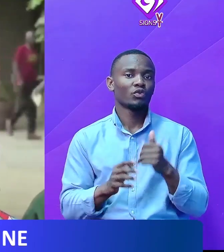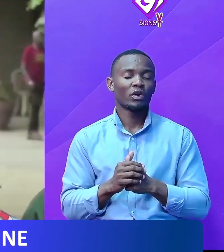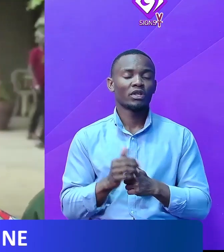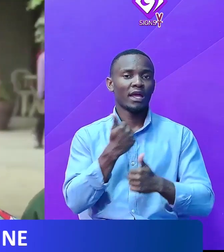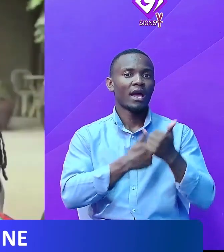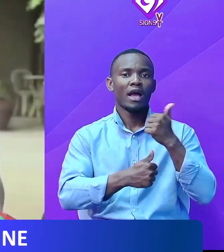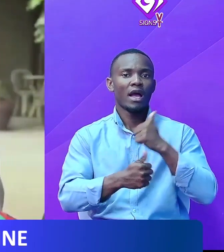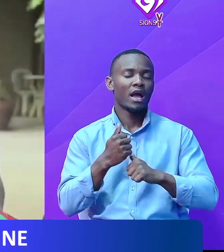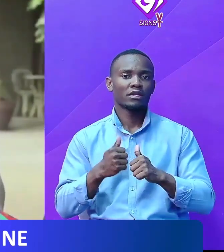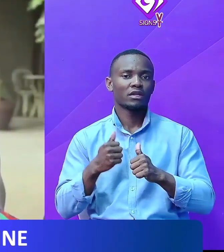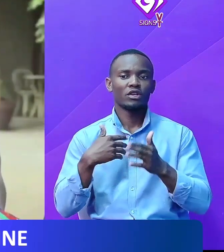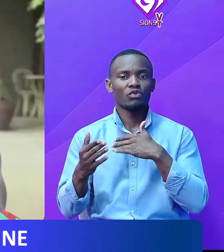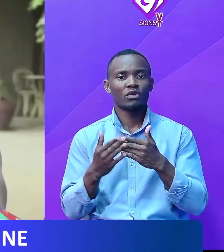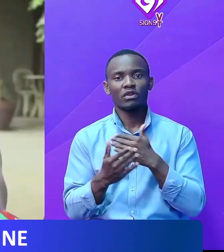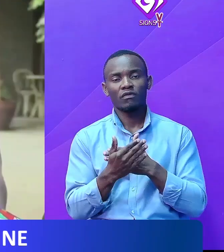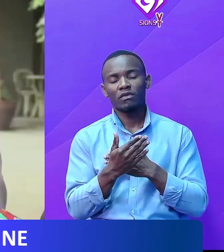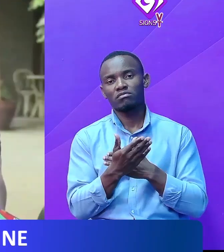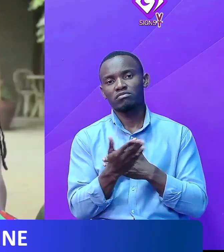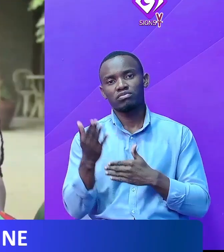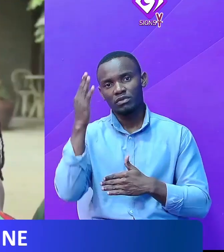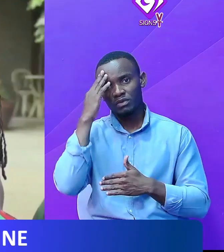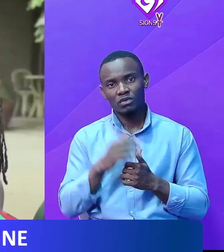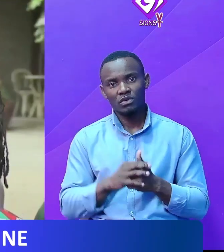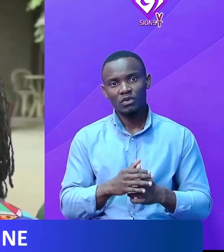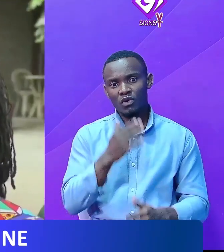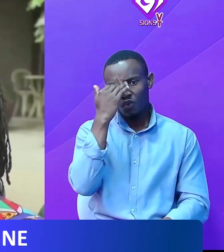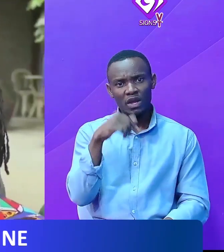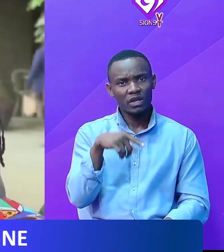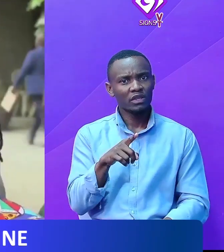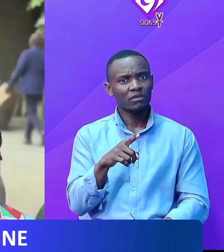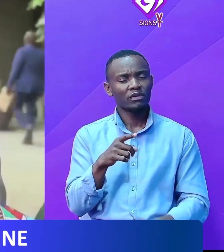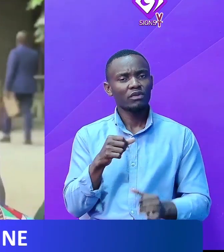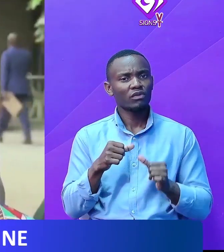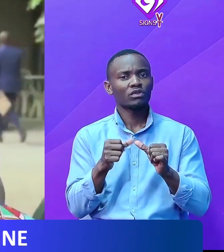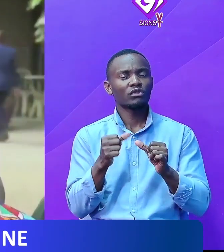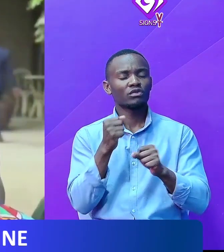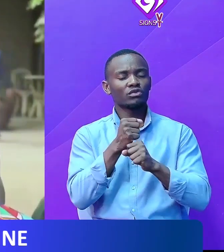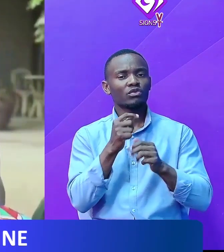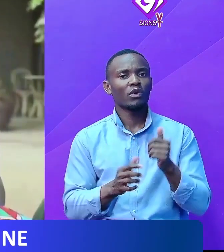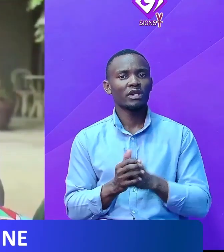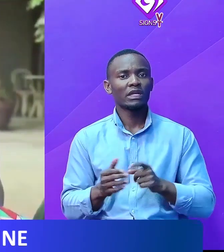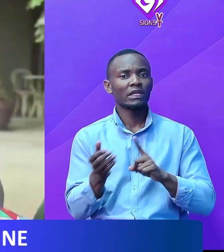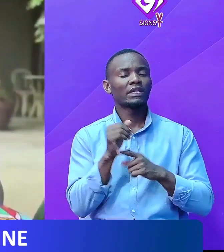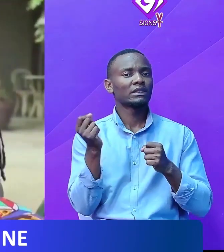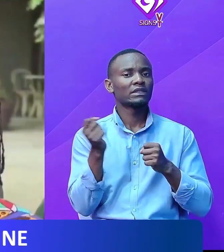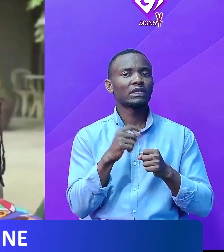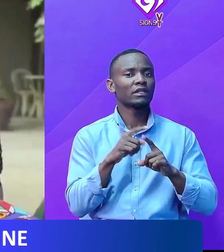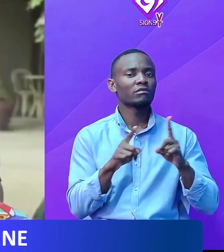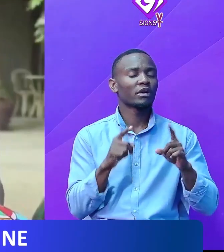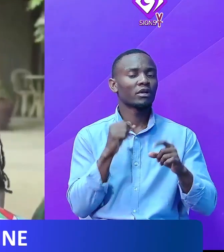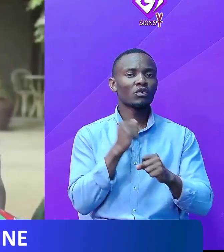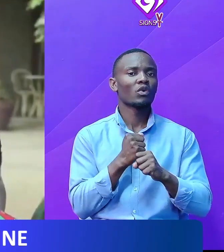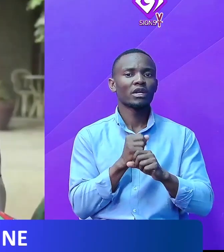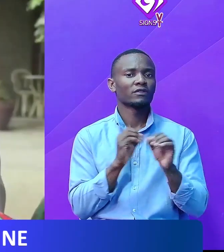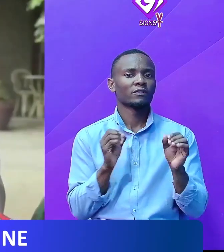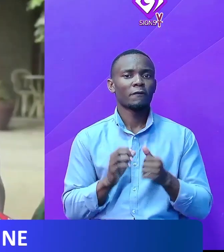way they know. Why should they continue to draw salaries if they're not doing the work they are paid to do? Why take money